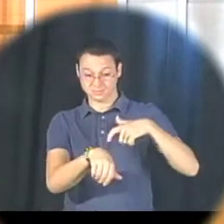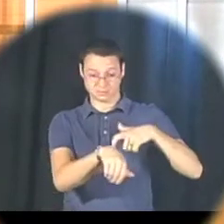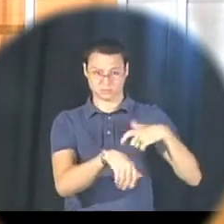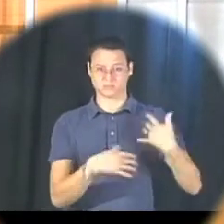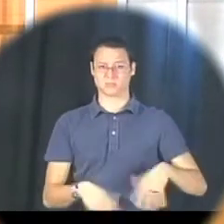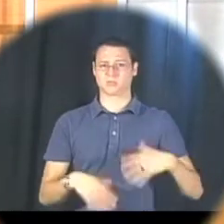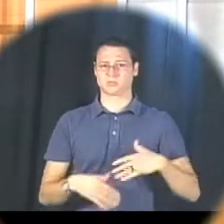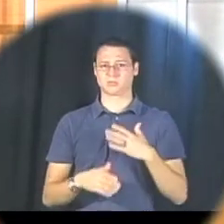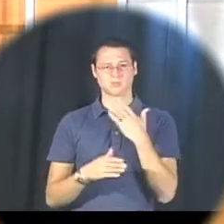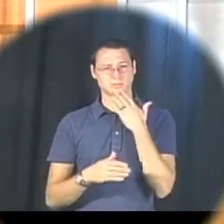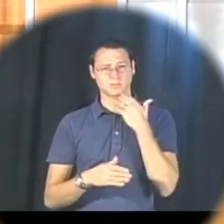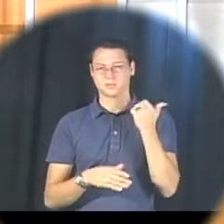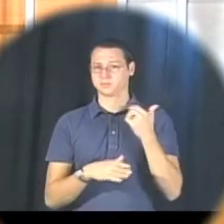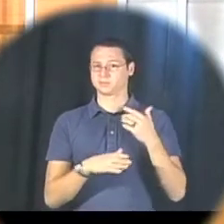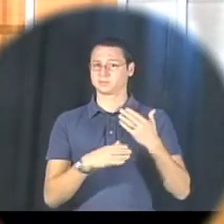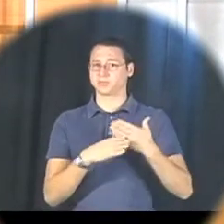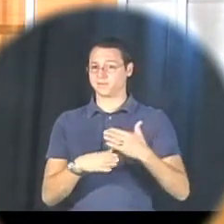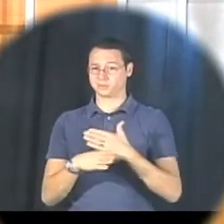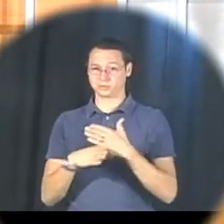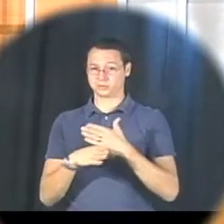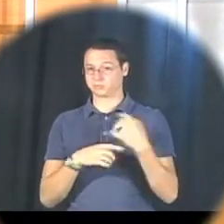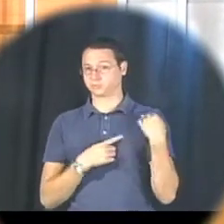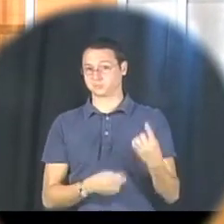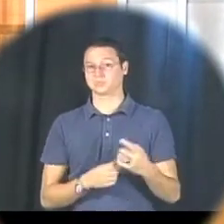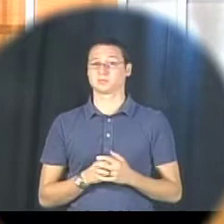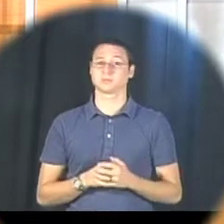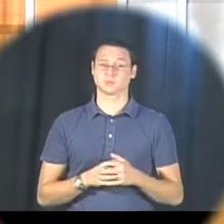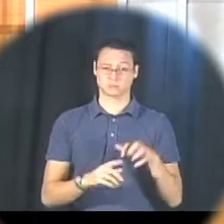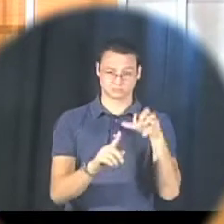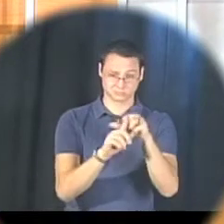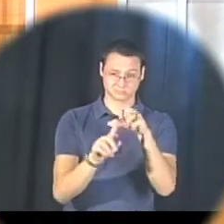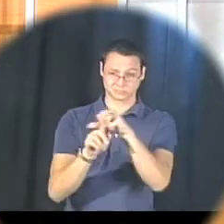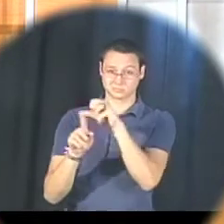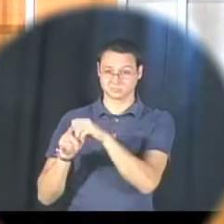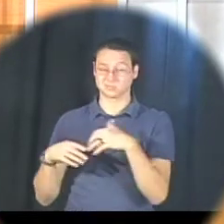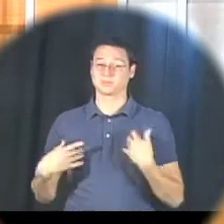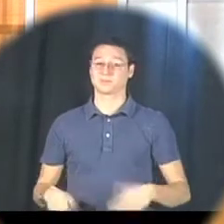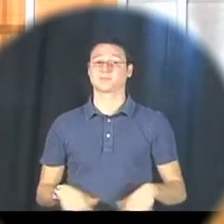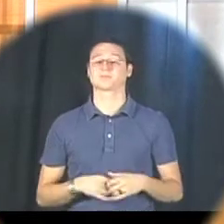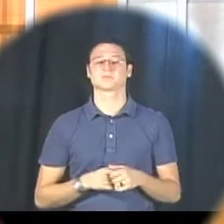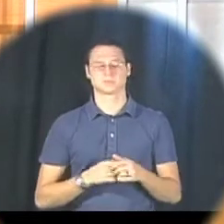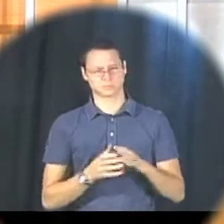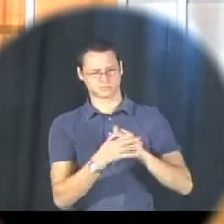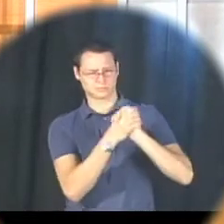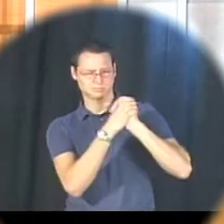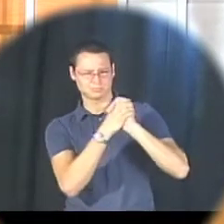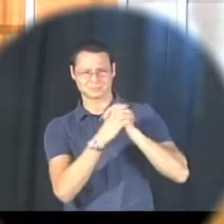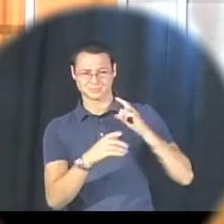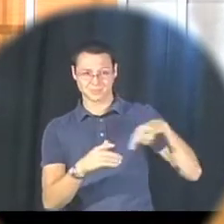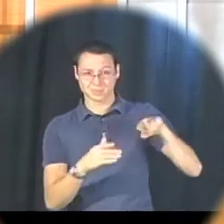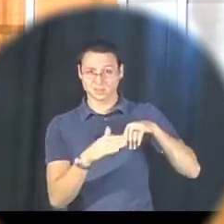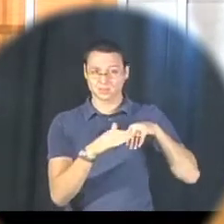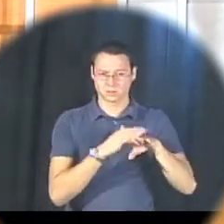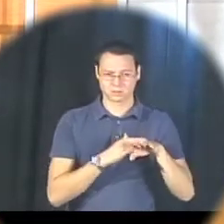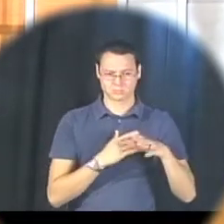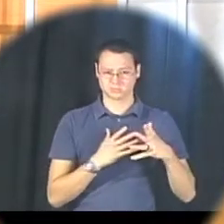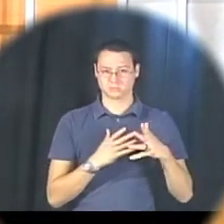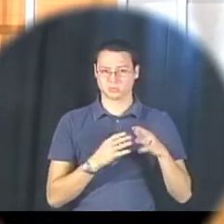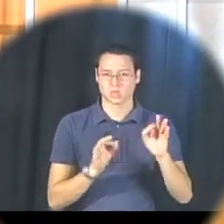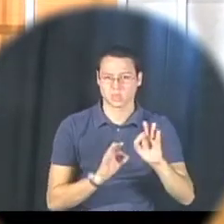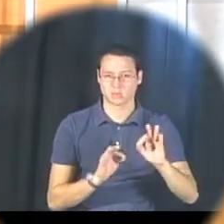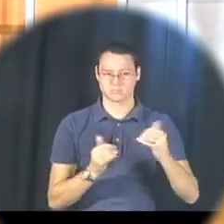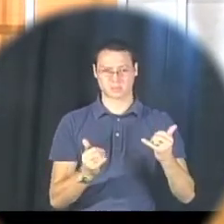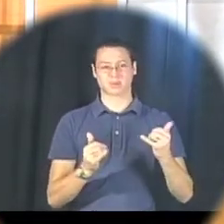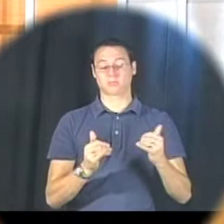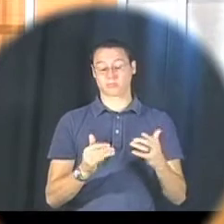pack running that is catching other teams by surprise. Be sure to congratulate this team who entered the season unranked and unmentioned, and which is now headed back to the